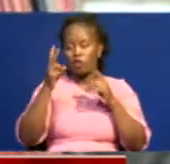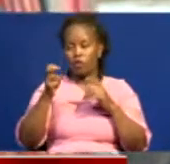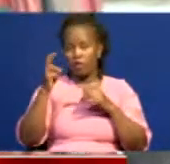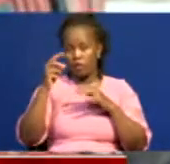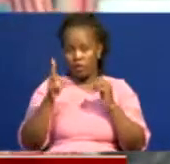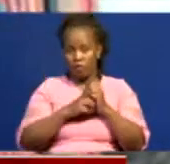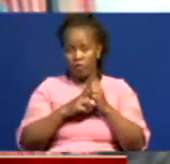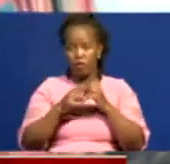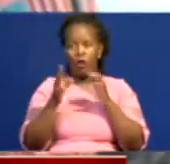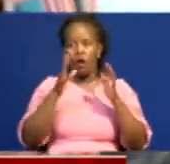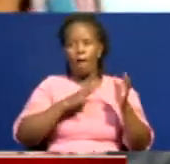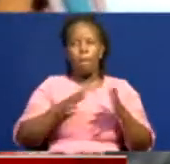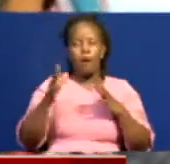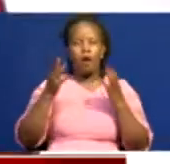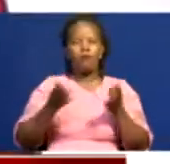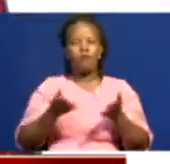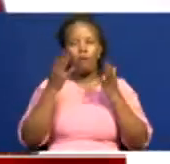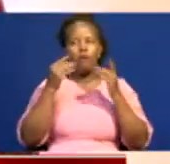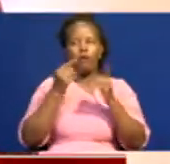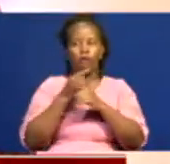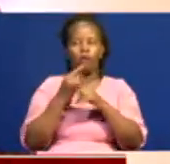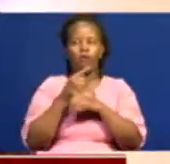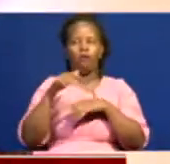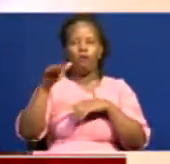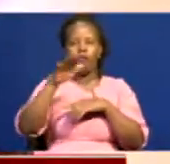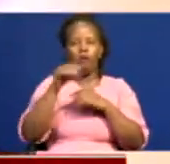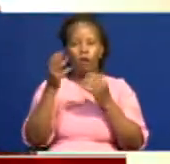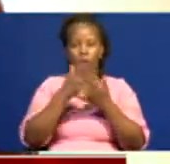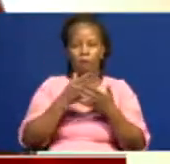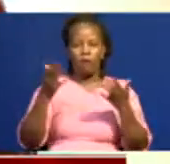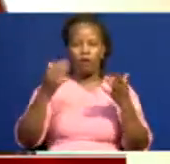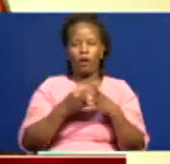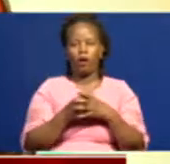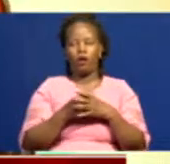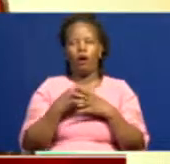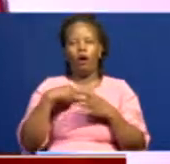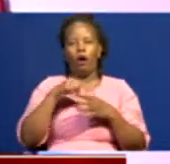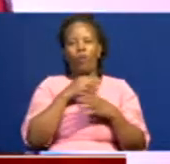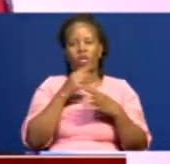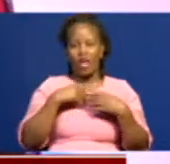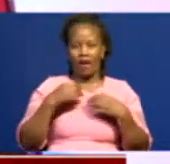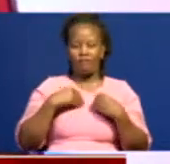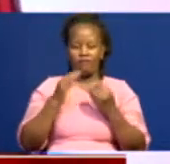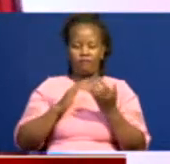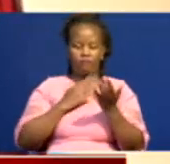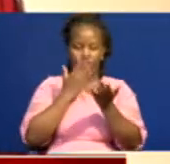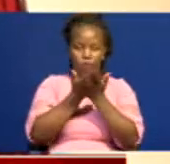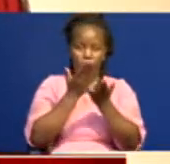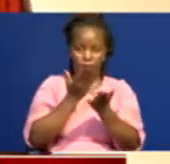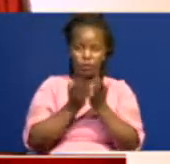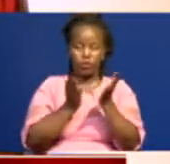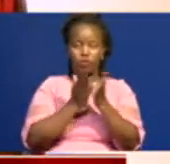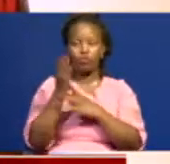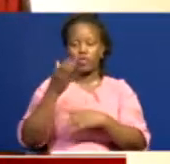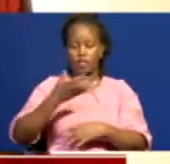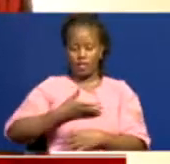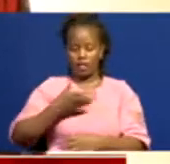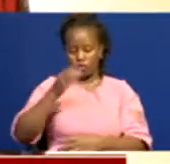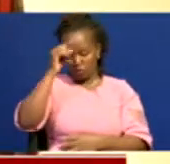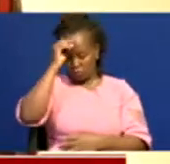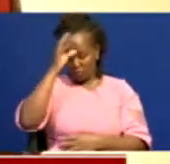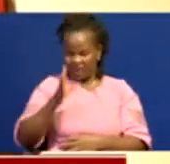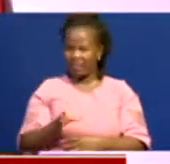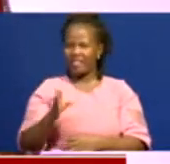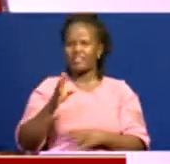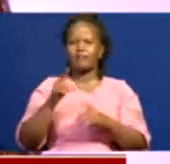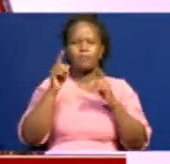improve the country's tourism products. We have already linked up with the county governments through the Council of Governors to be able to look at the 47